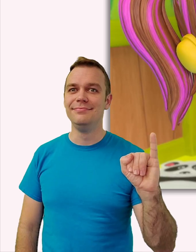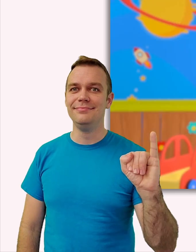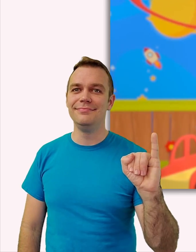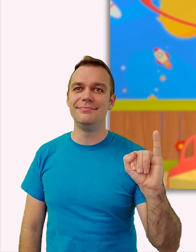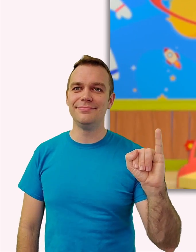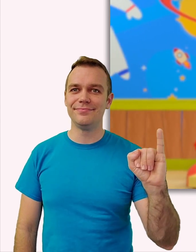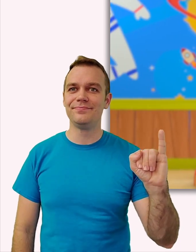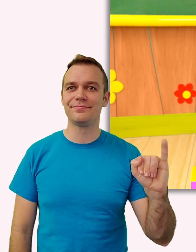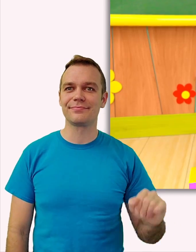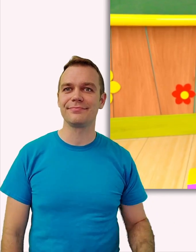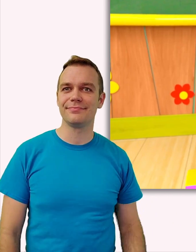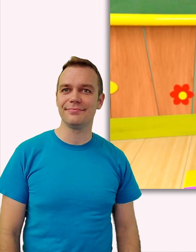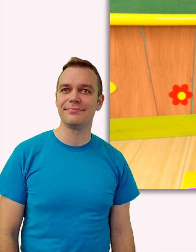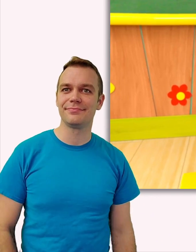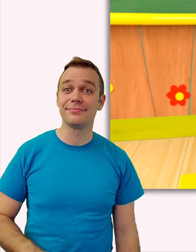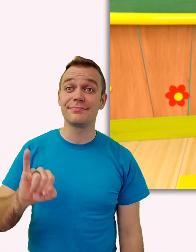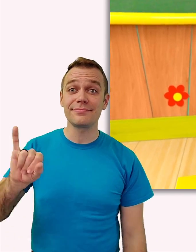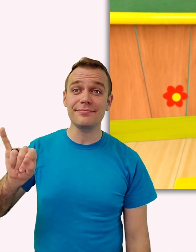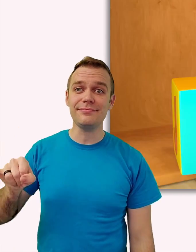I